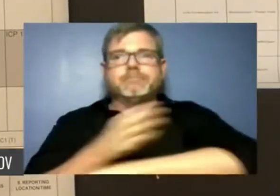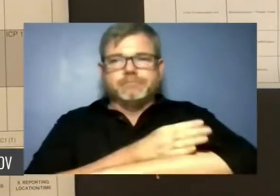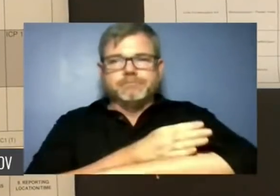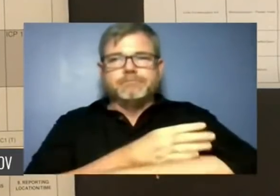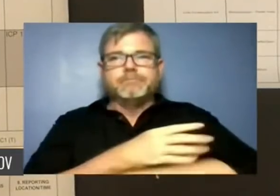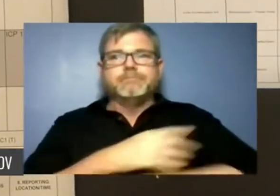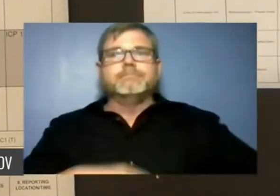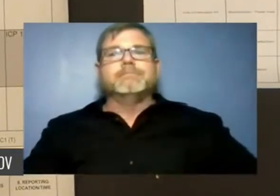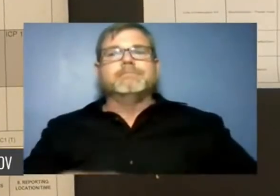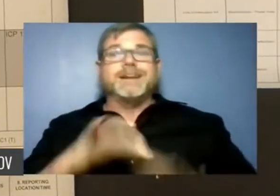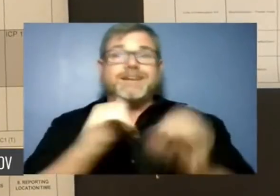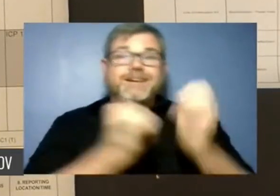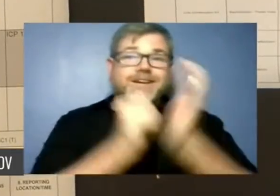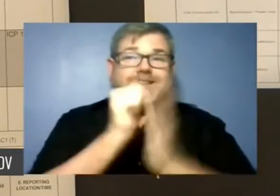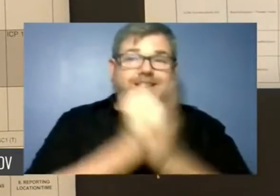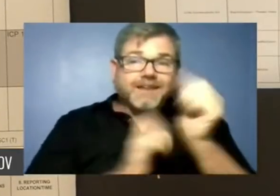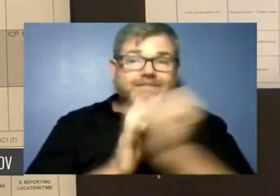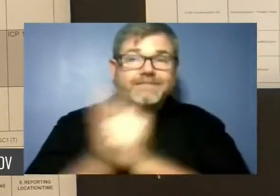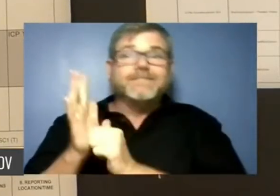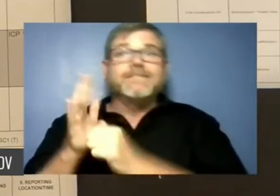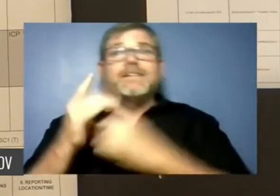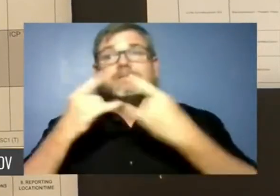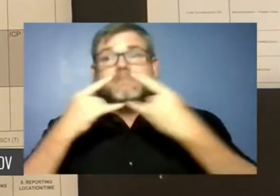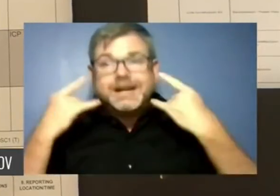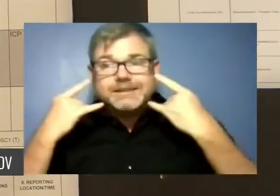what we're doing. And